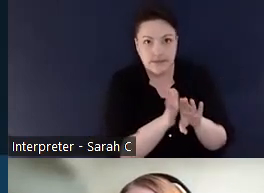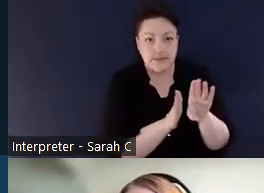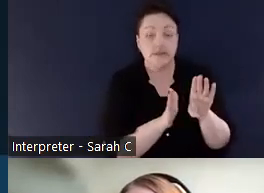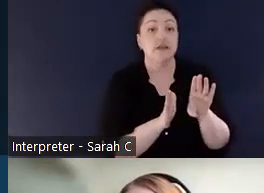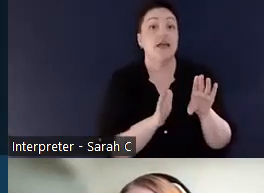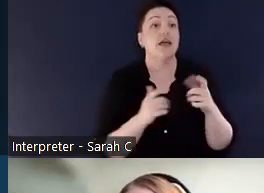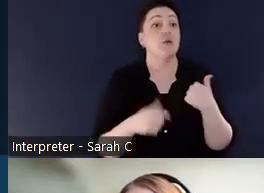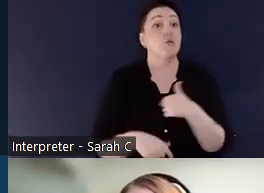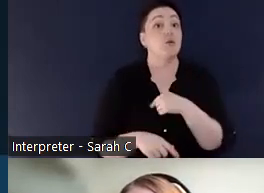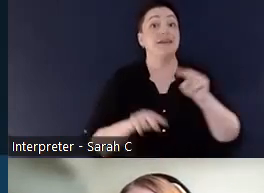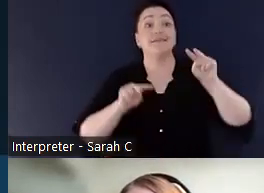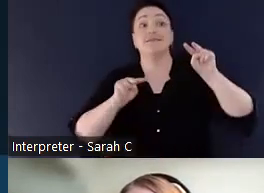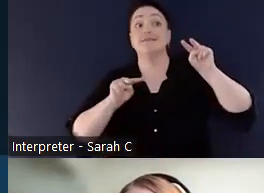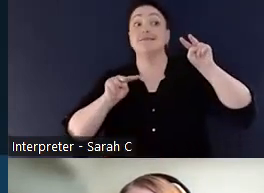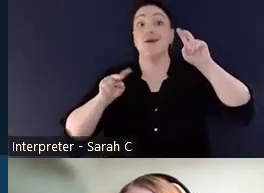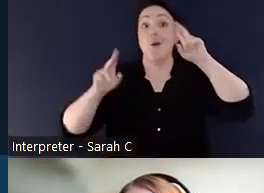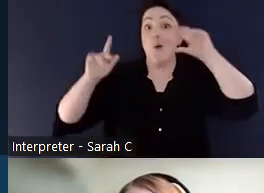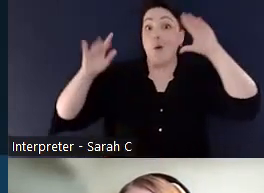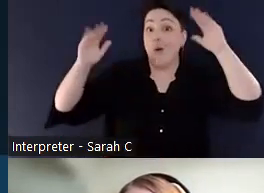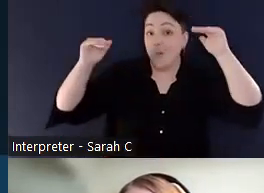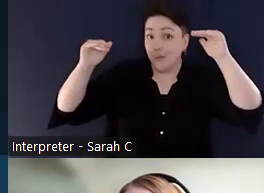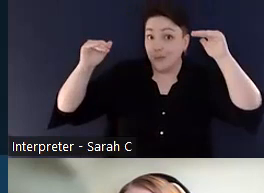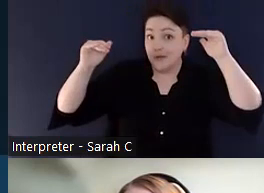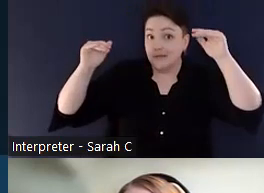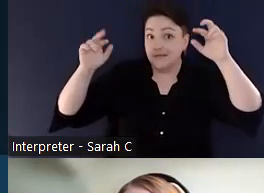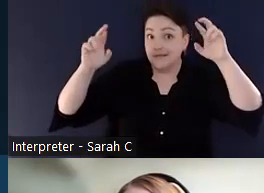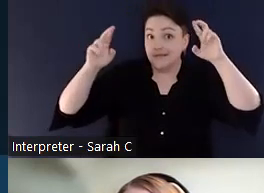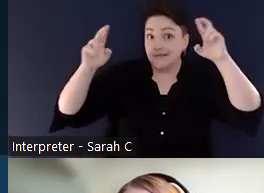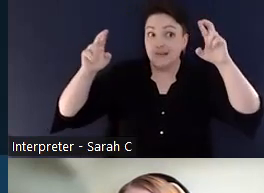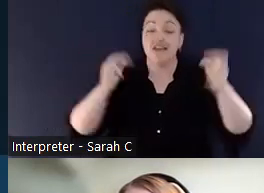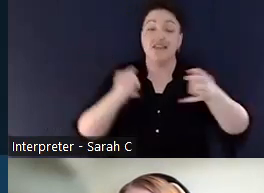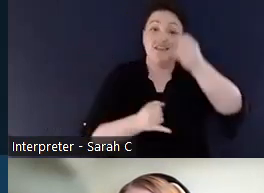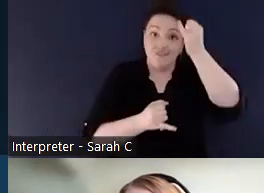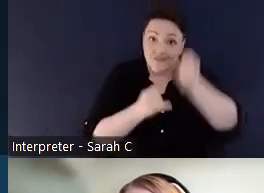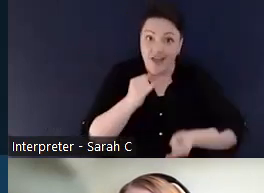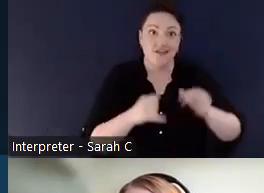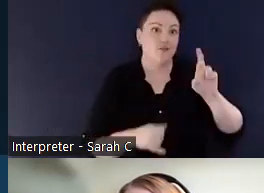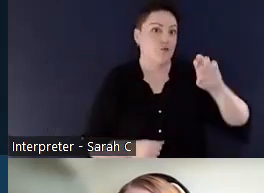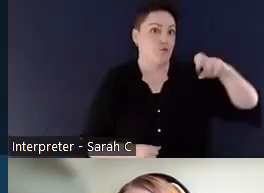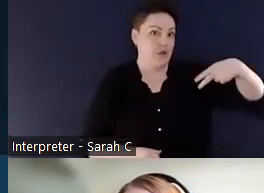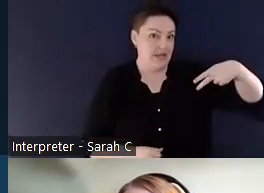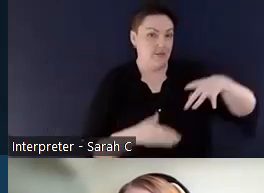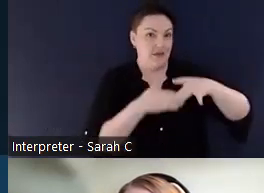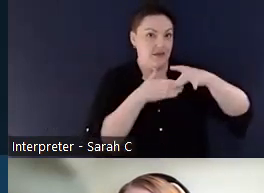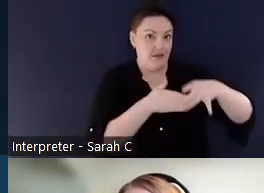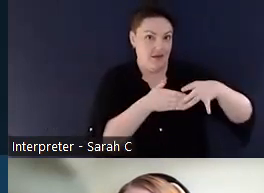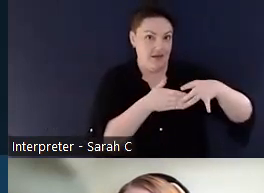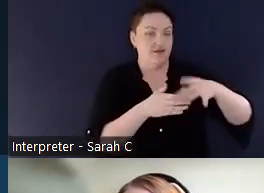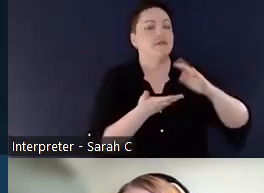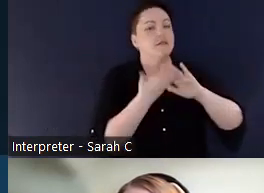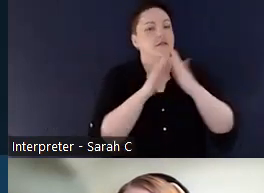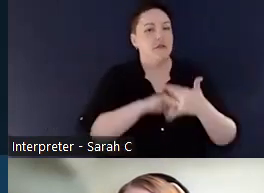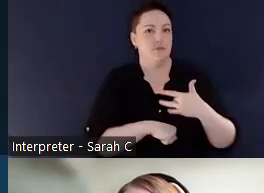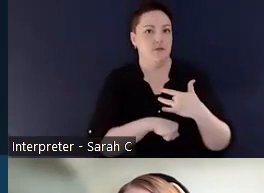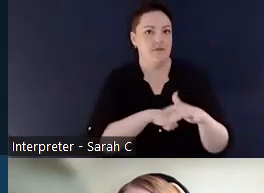hoping that those, the final guidelines, the final REAP guidelines are available by the end of this